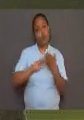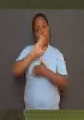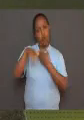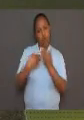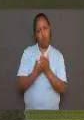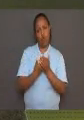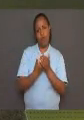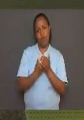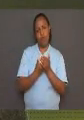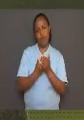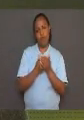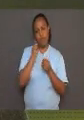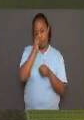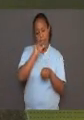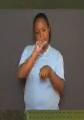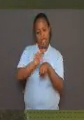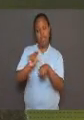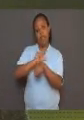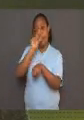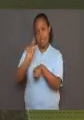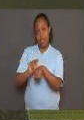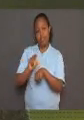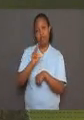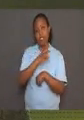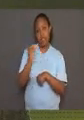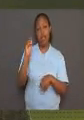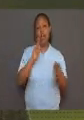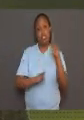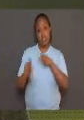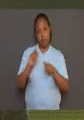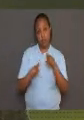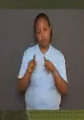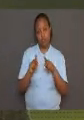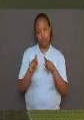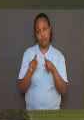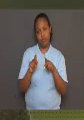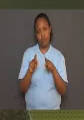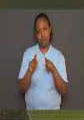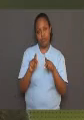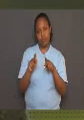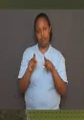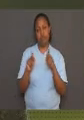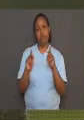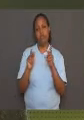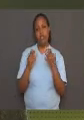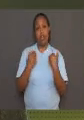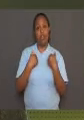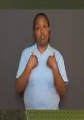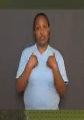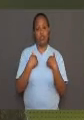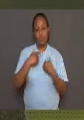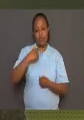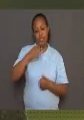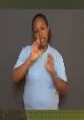All of the nations, nationalities, and peoples of Ethiopia have the right